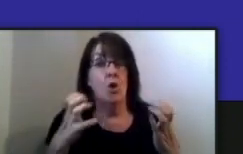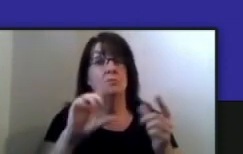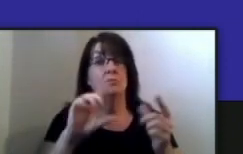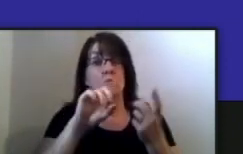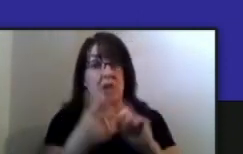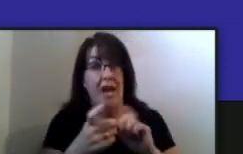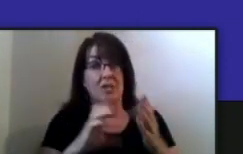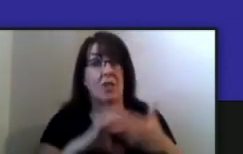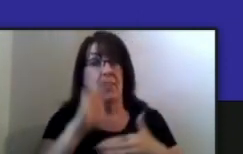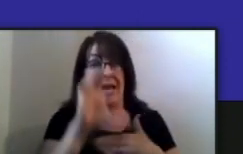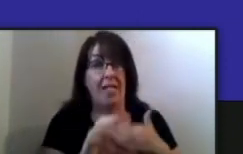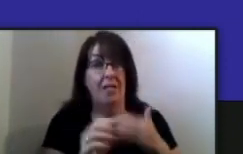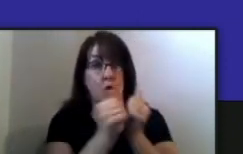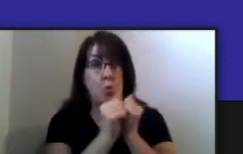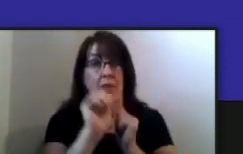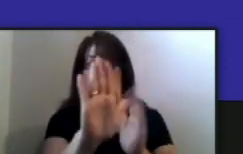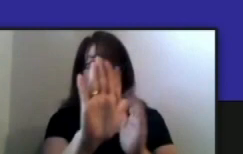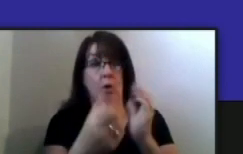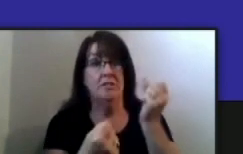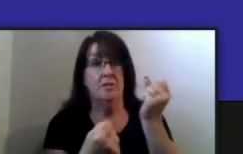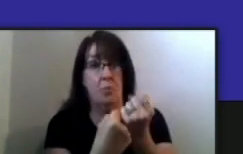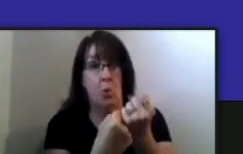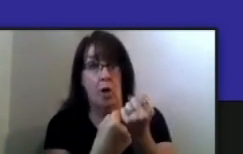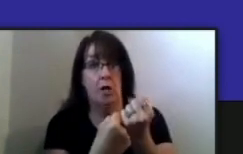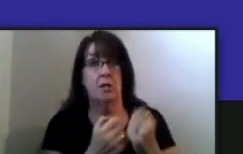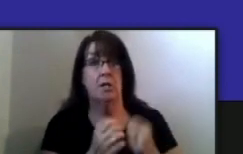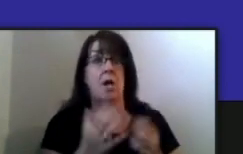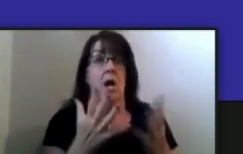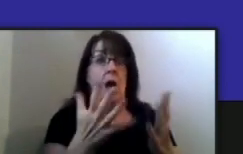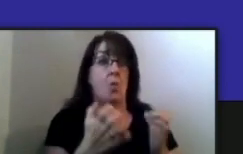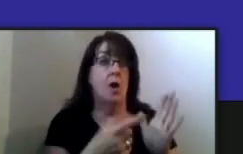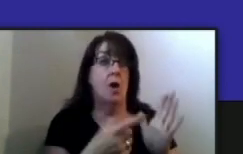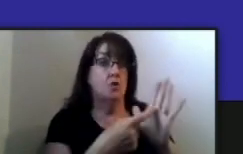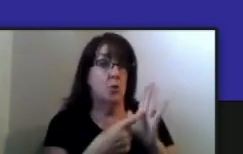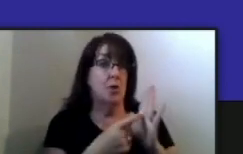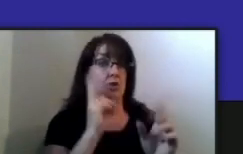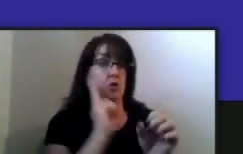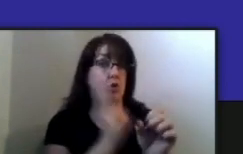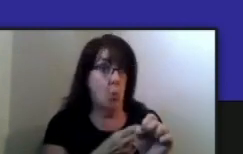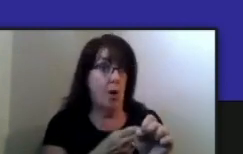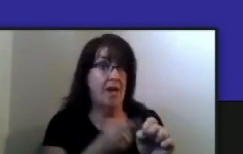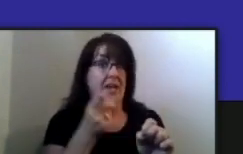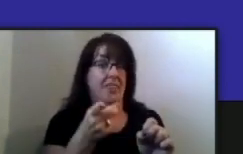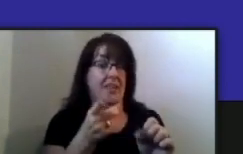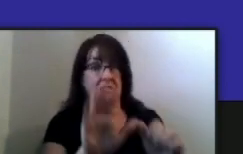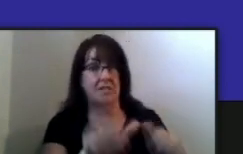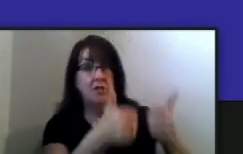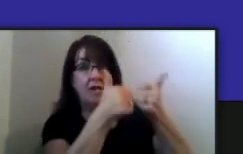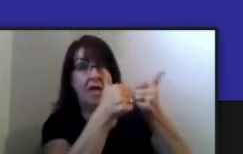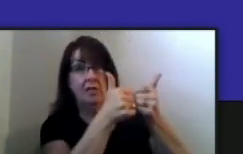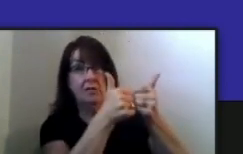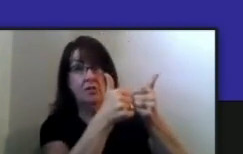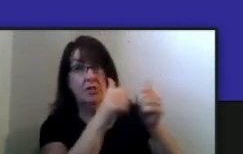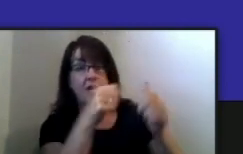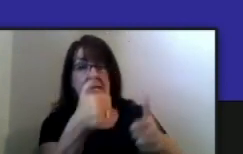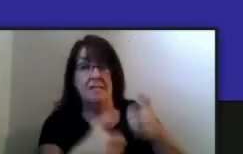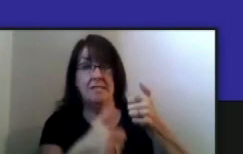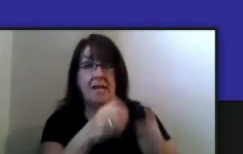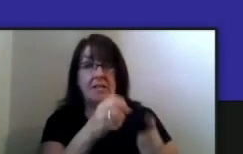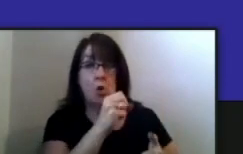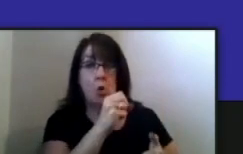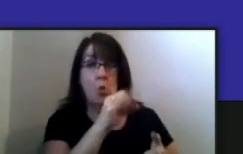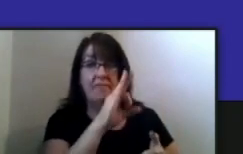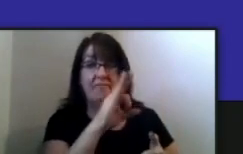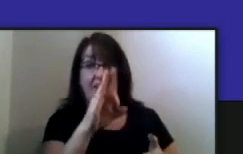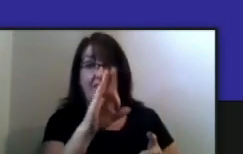support. So we would like to request everyone to join this campaign by texting off for Eid,